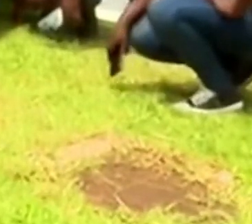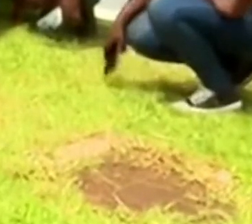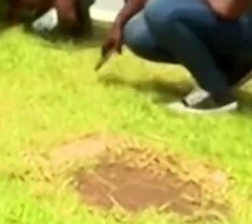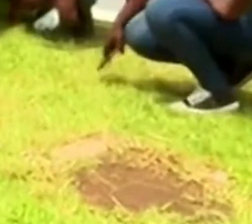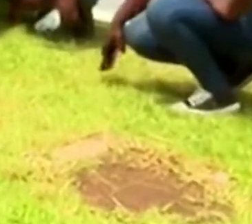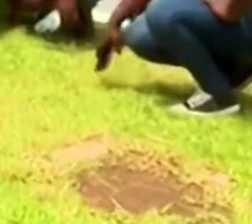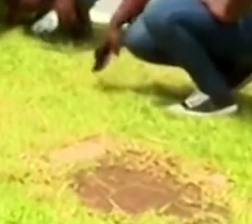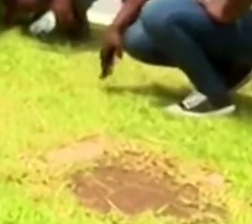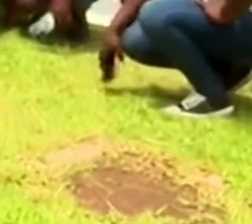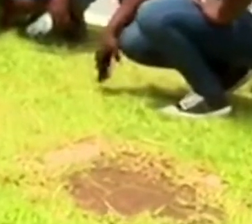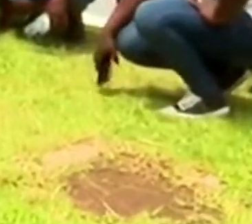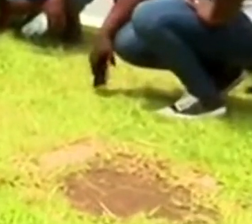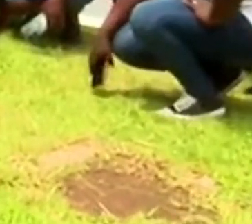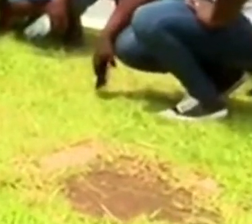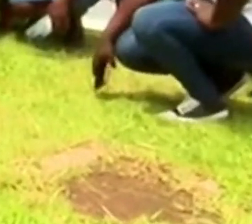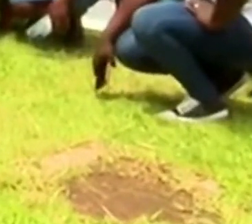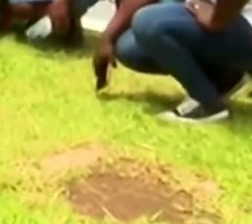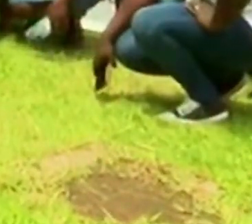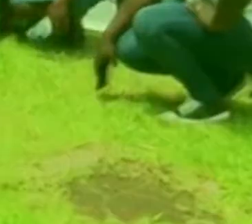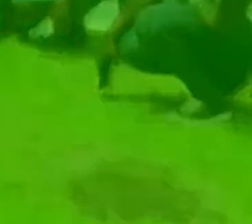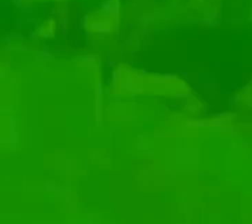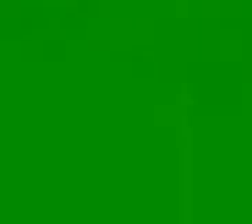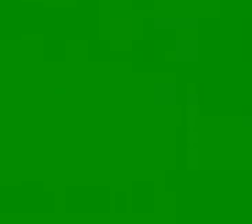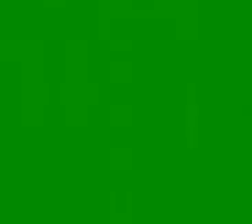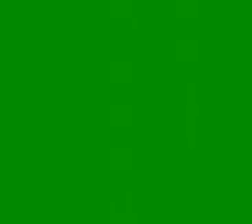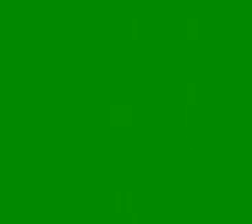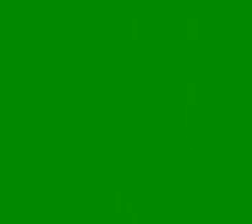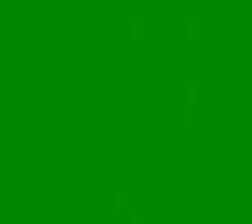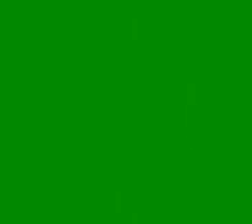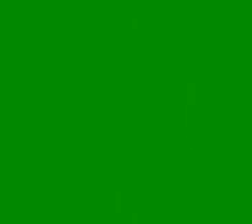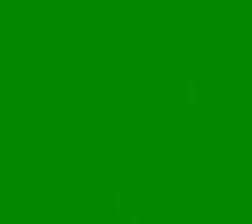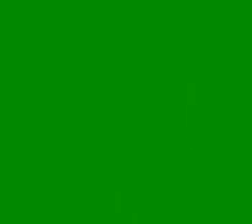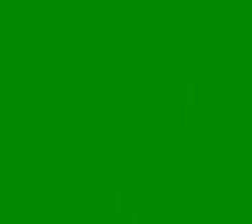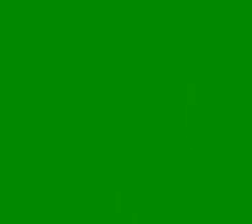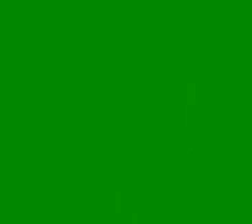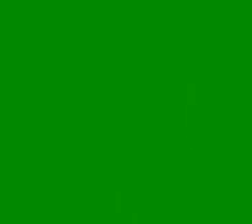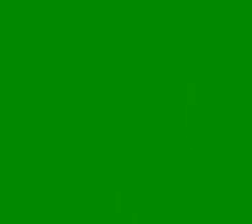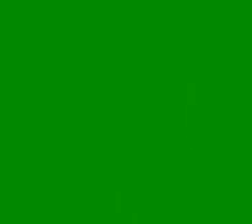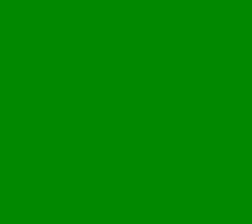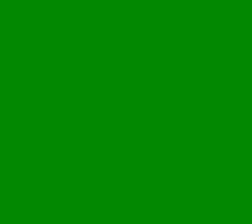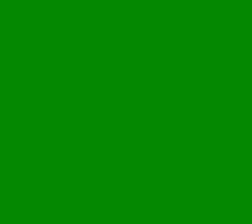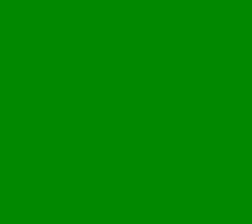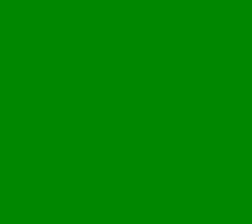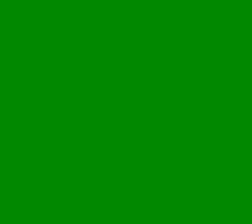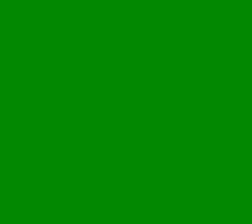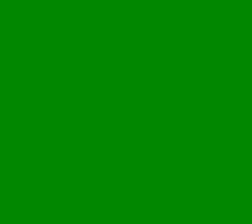research satellites for enhanced data collection.